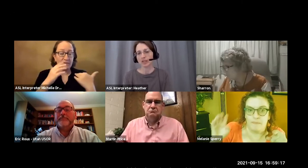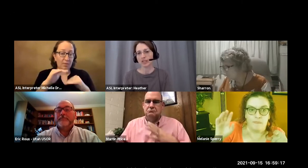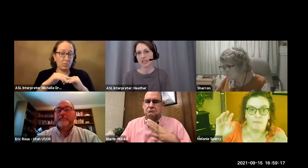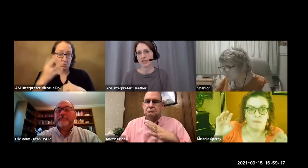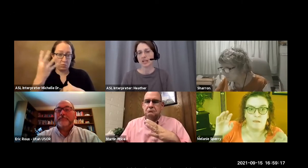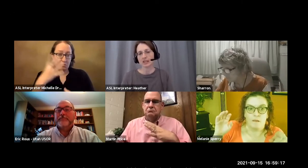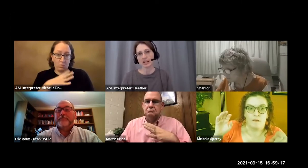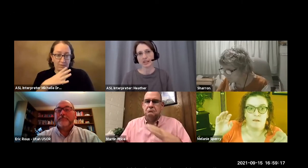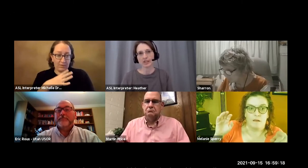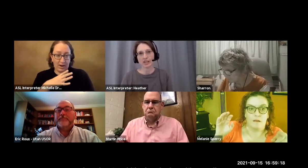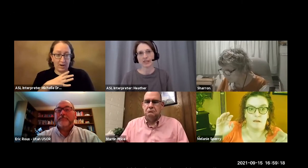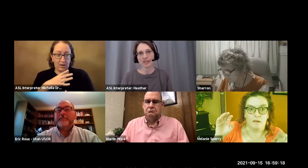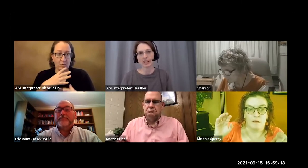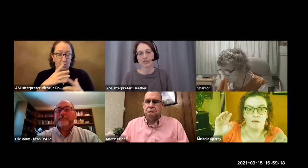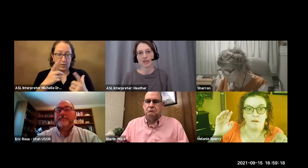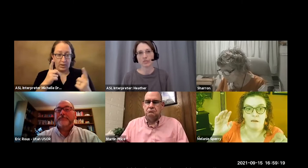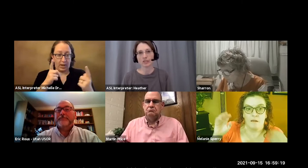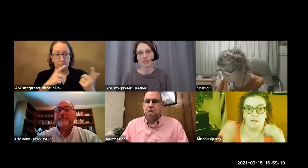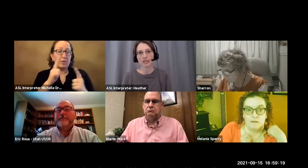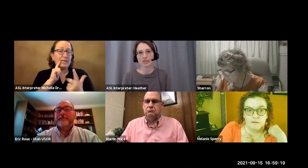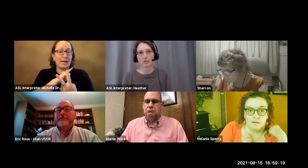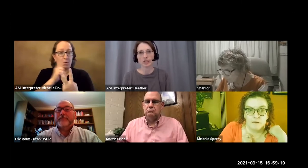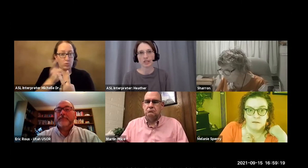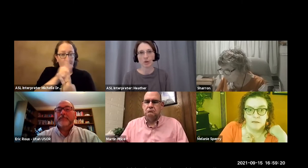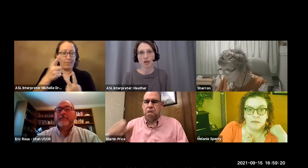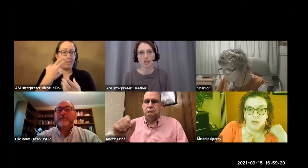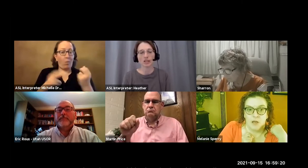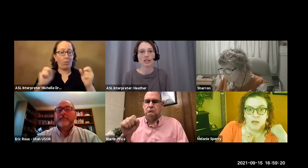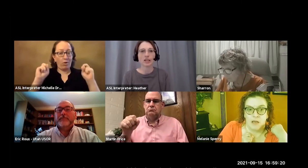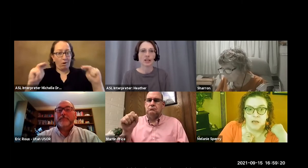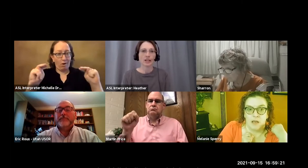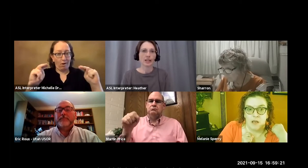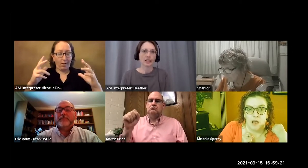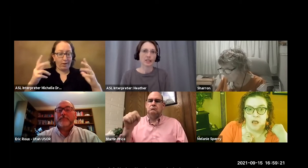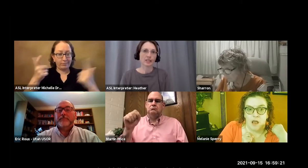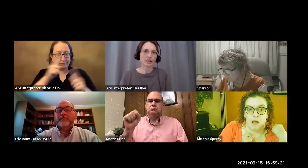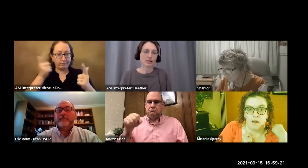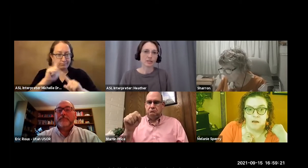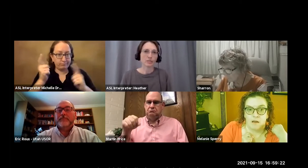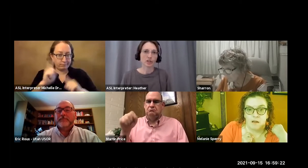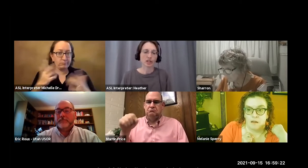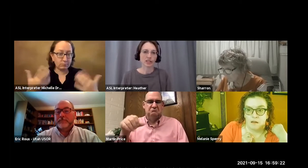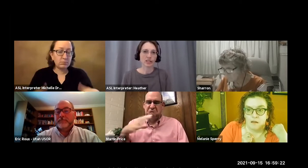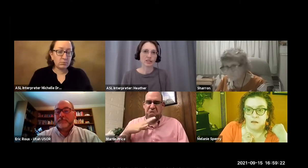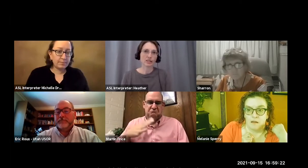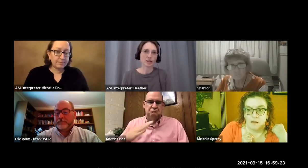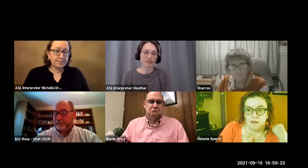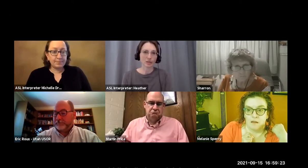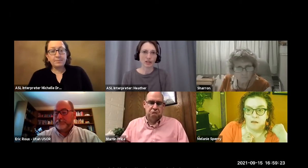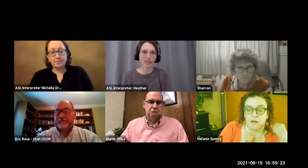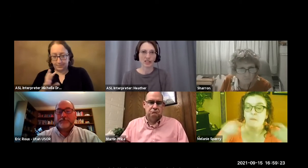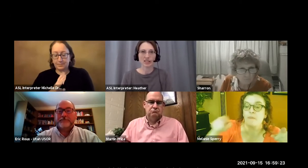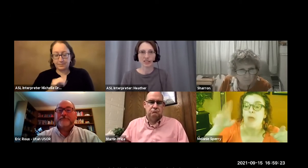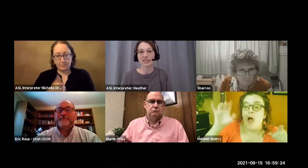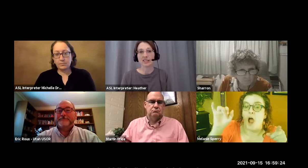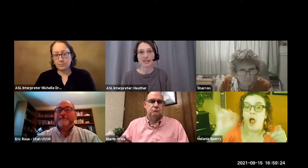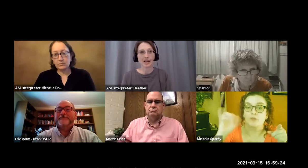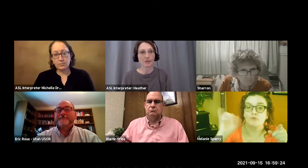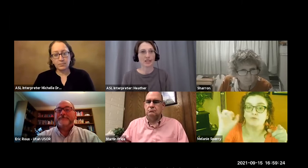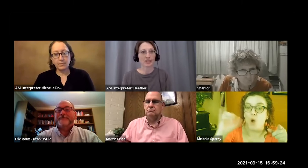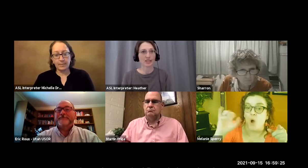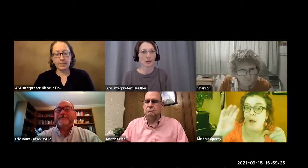And Martin is saying, yeah, I understand that it's kind of hard when it's small. And Michelle is kind of explaining